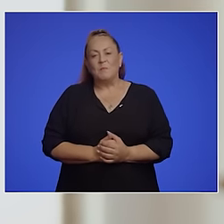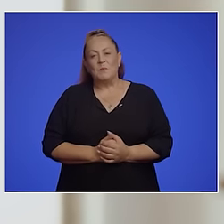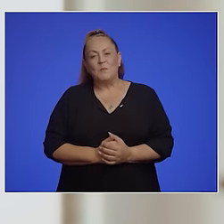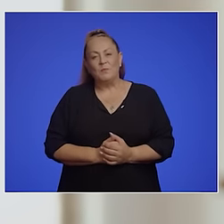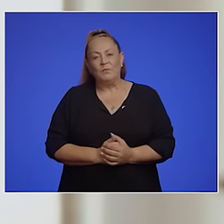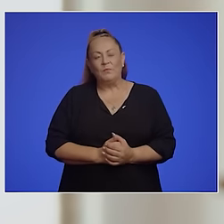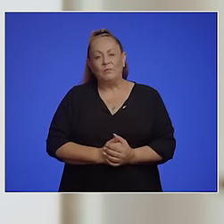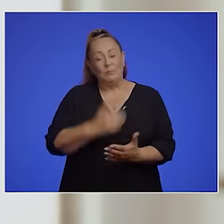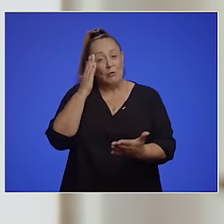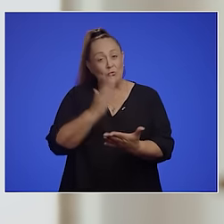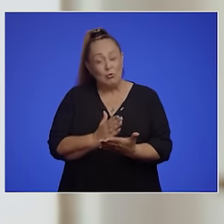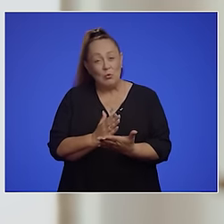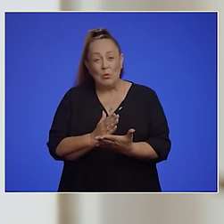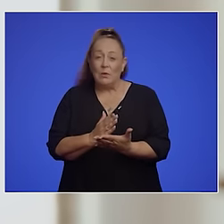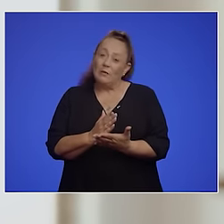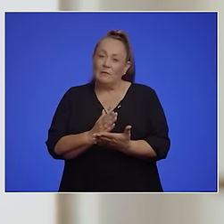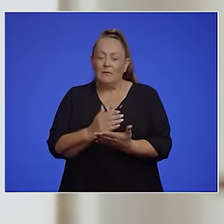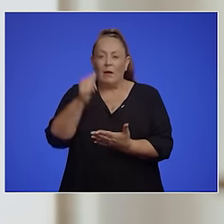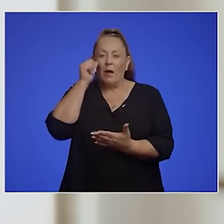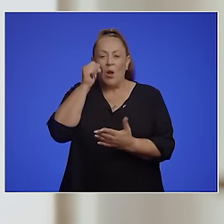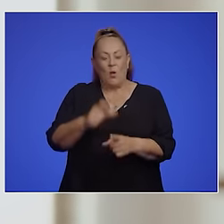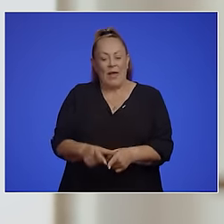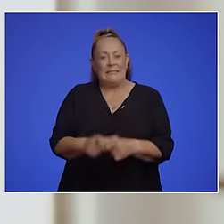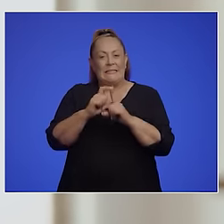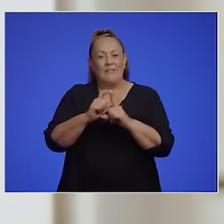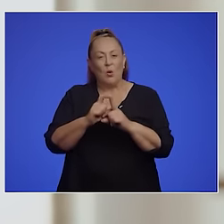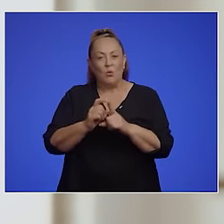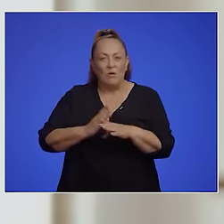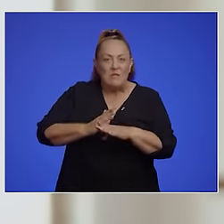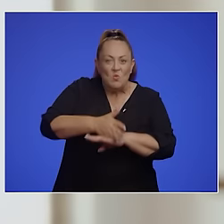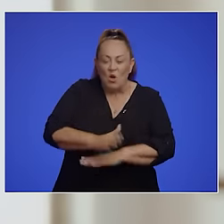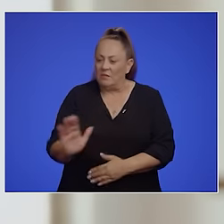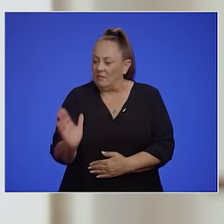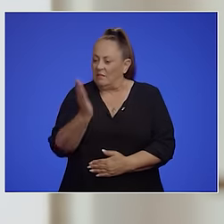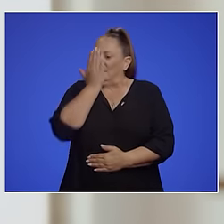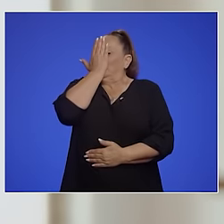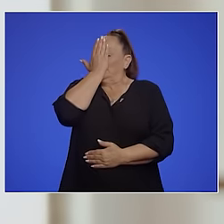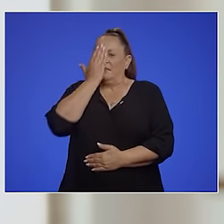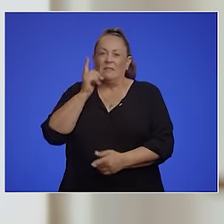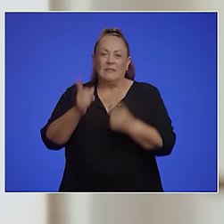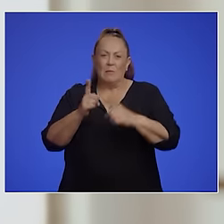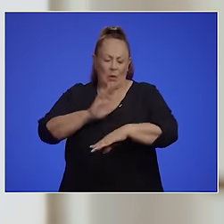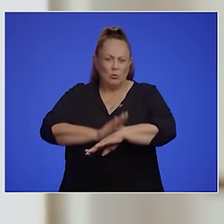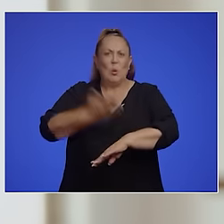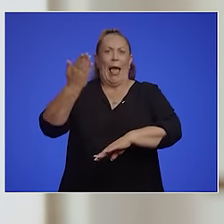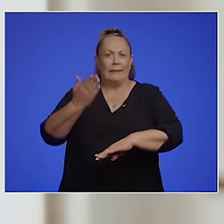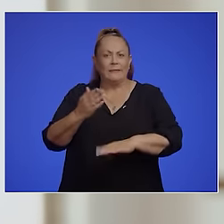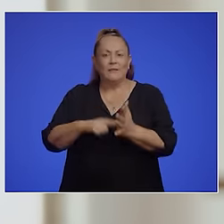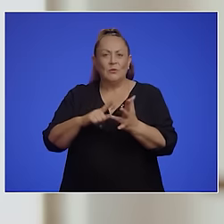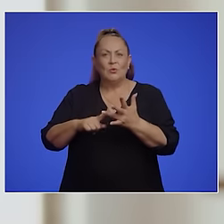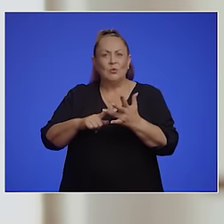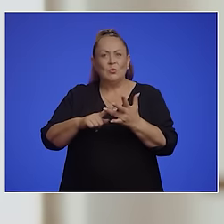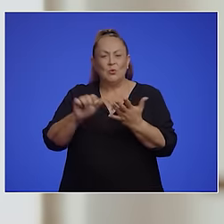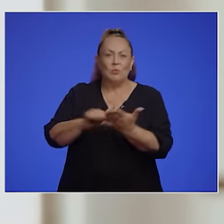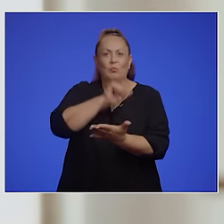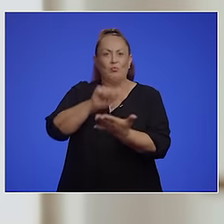That I can put that maybe that difficult or that hard work to the very end until it's probably a little bit too late to actually be